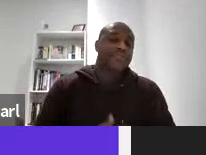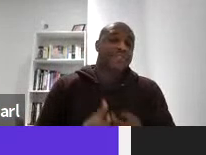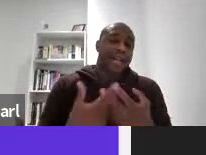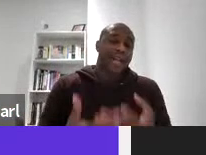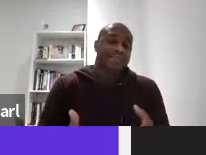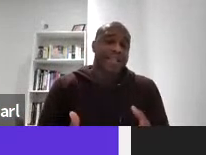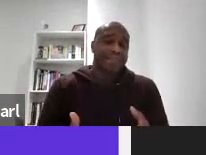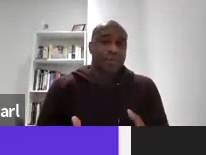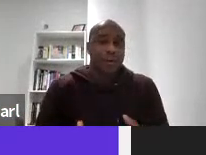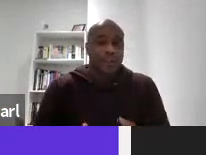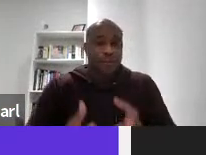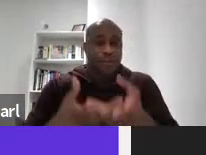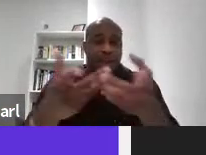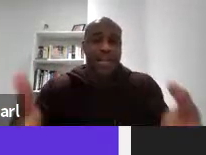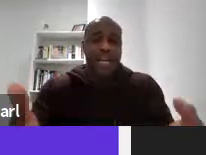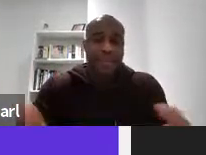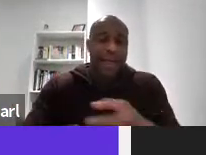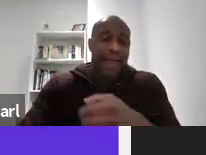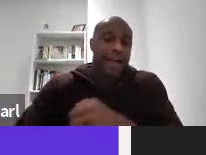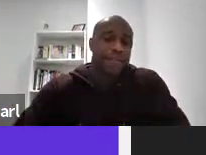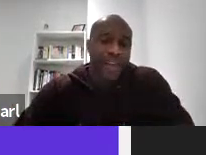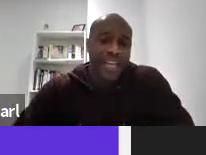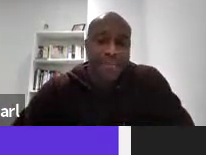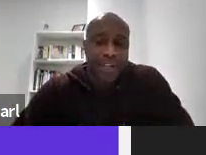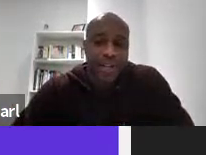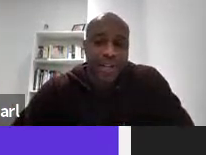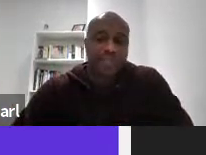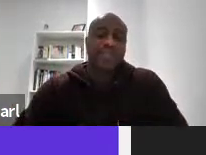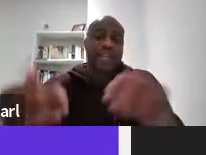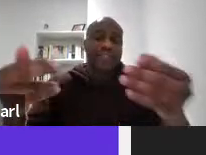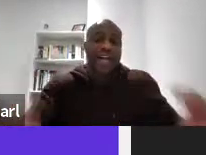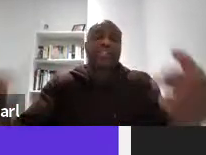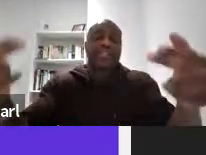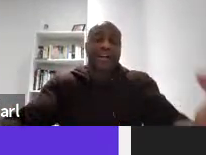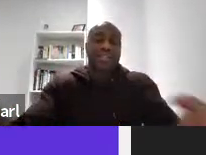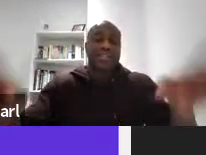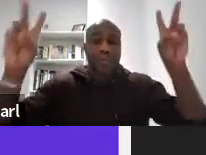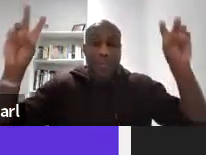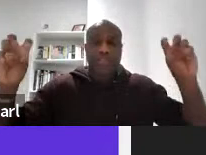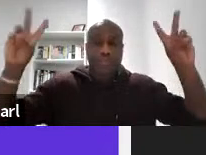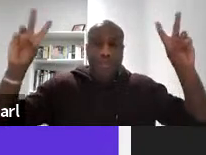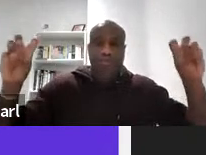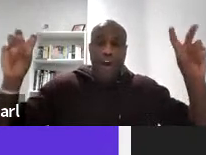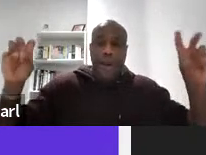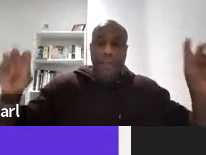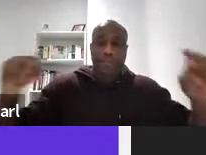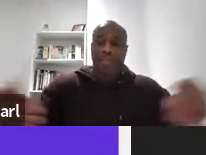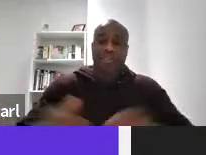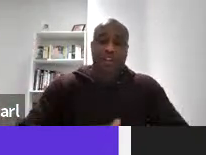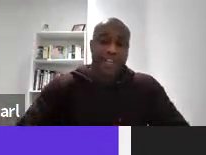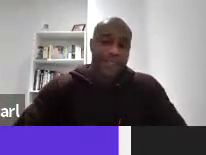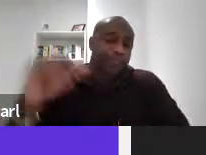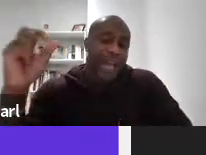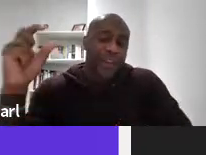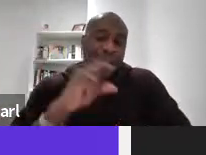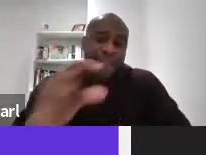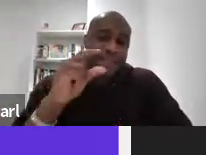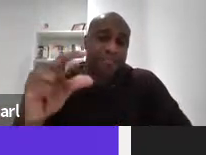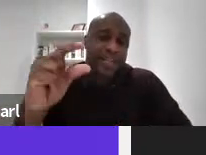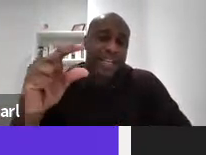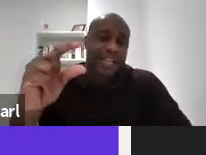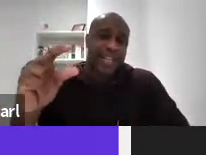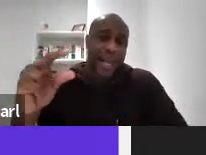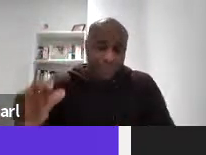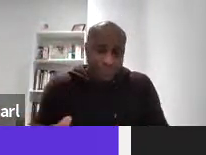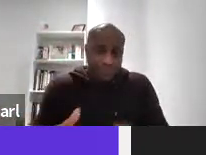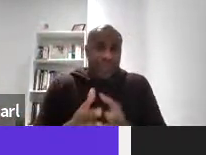here, I've just asked people for their name and for their email address so that they can then start to almost subscribe to my service. And the benefit